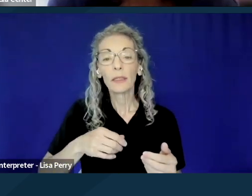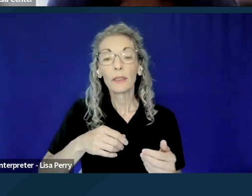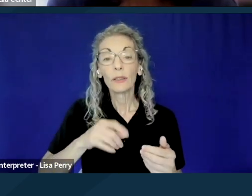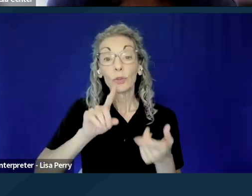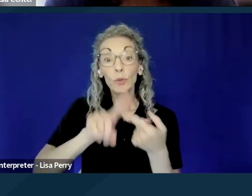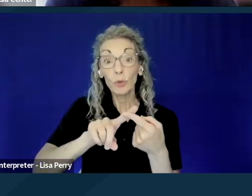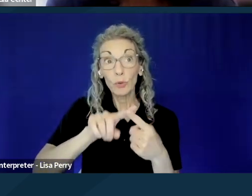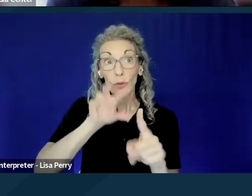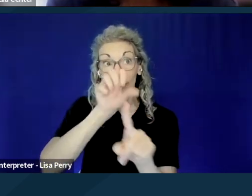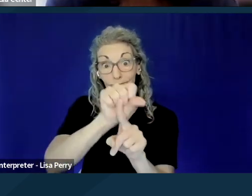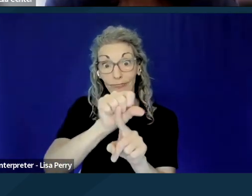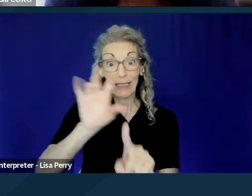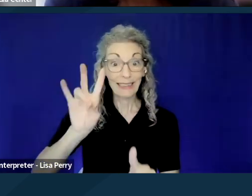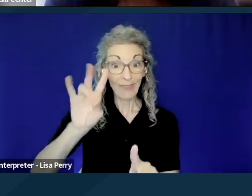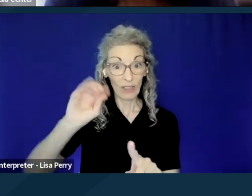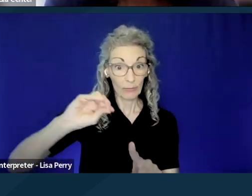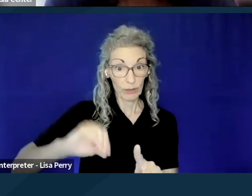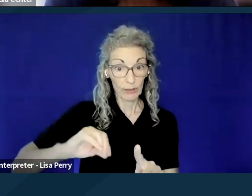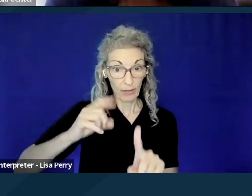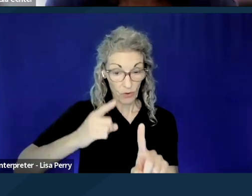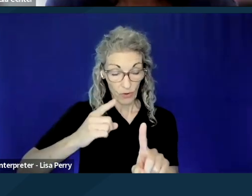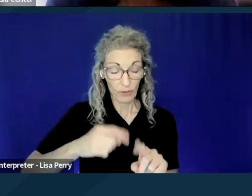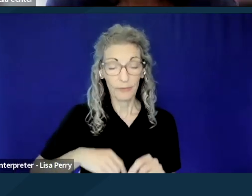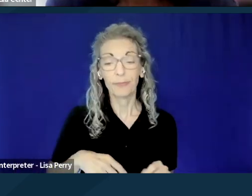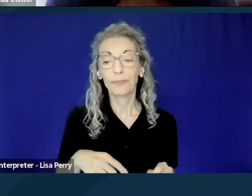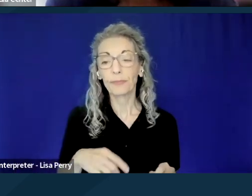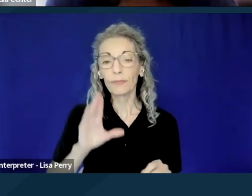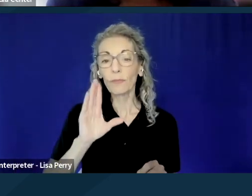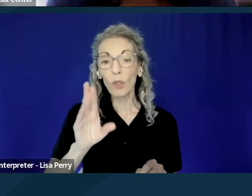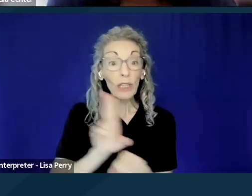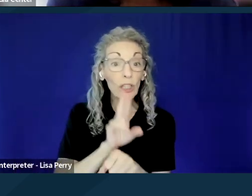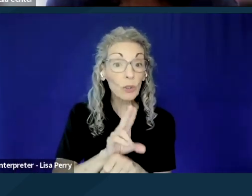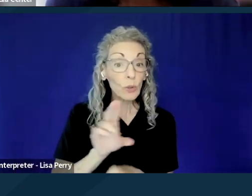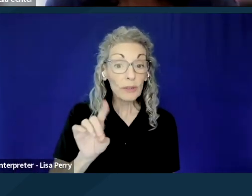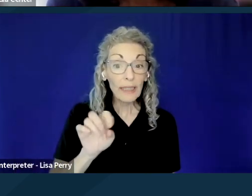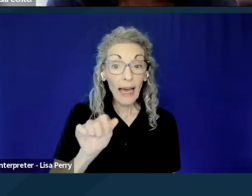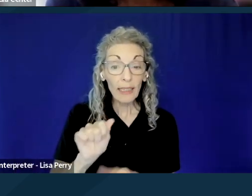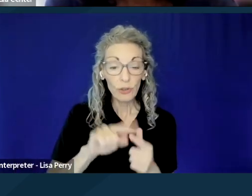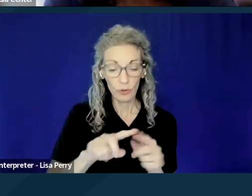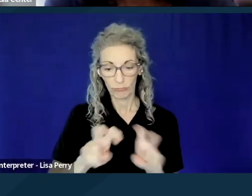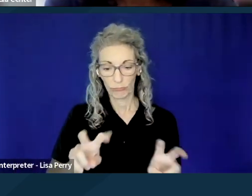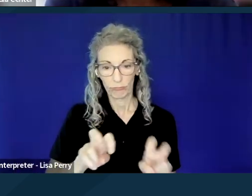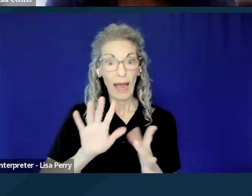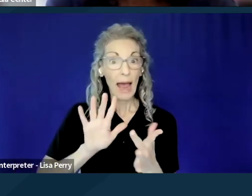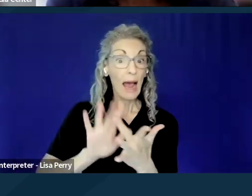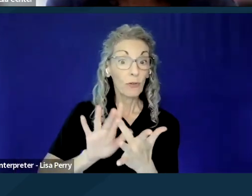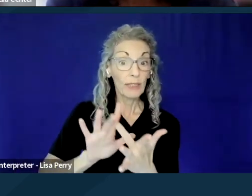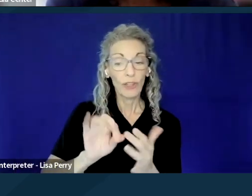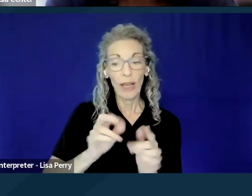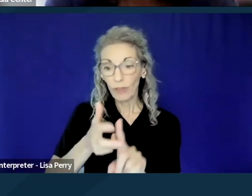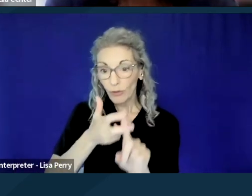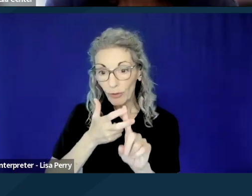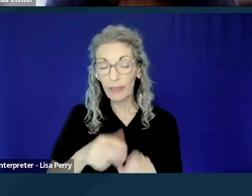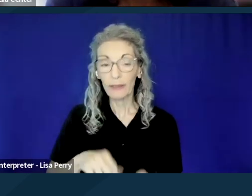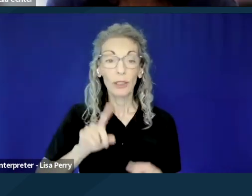7% utilization goal, to assess their outreach and recruitment, to assess their progress in